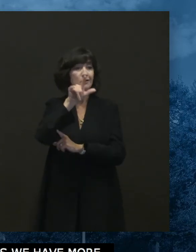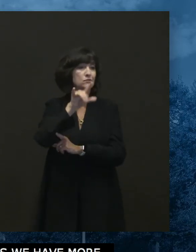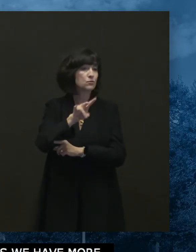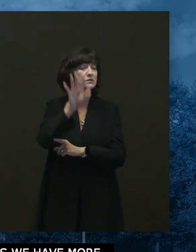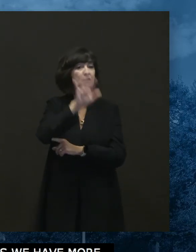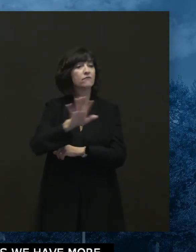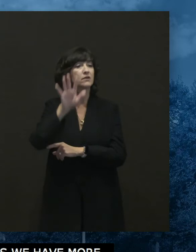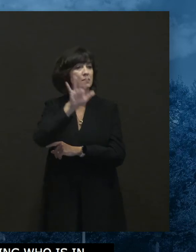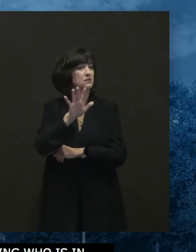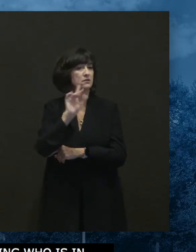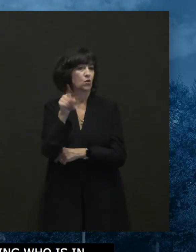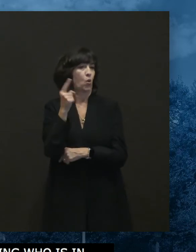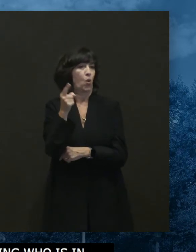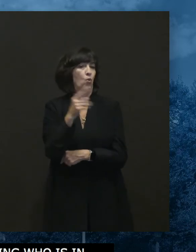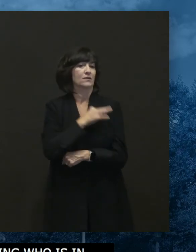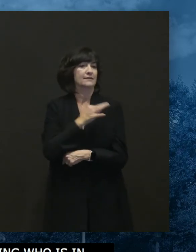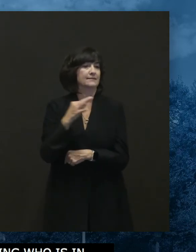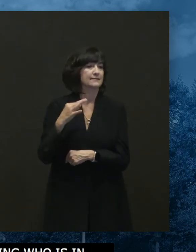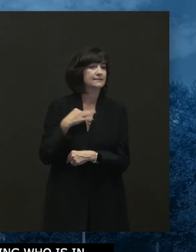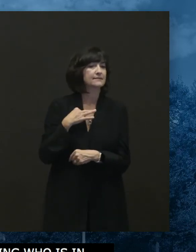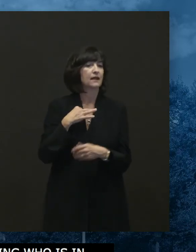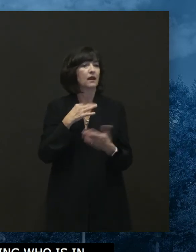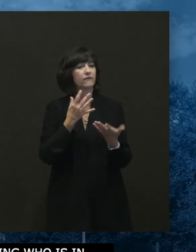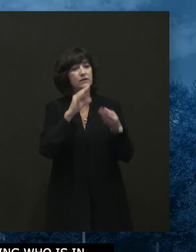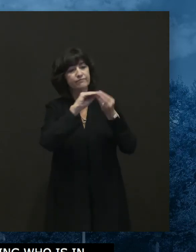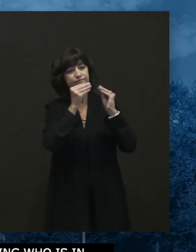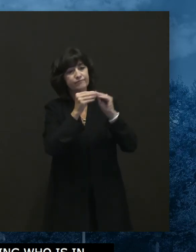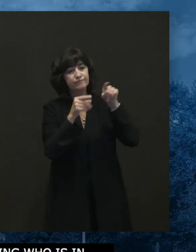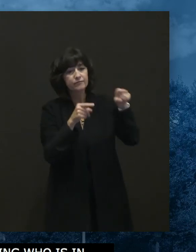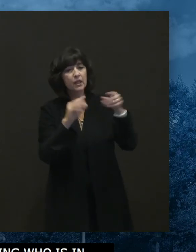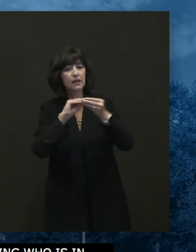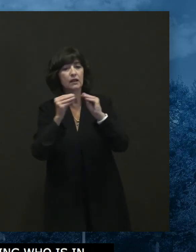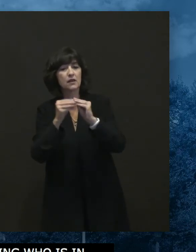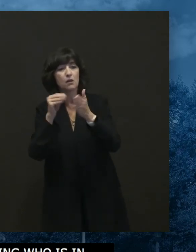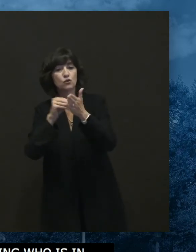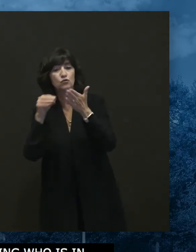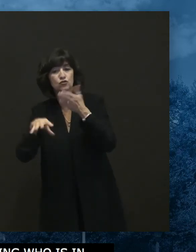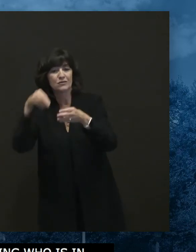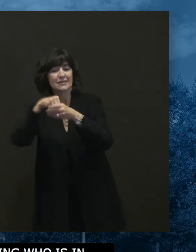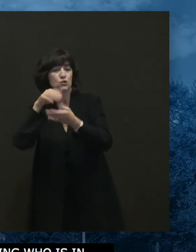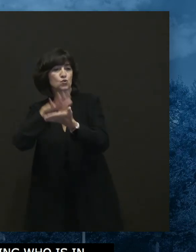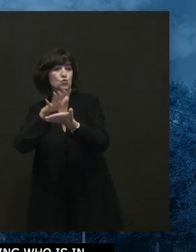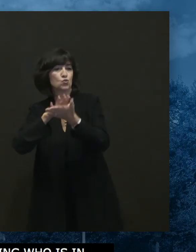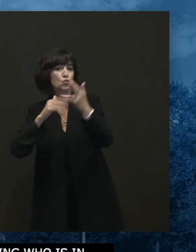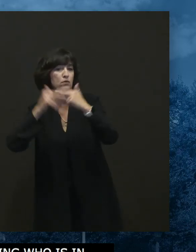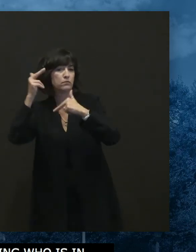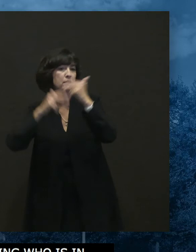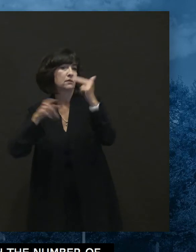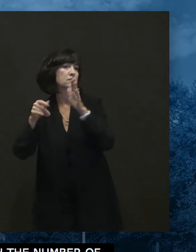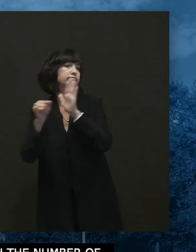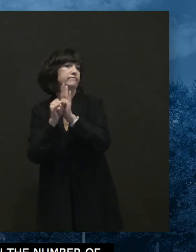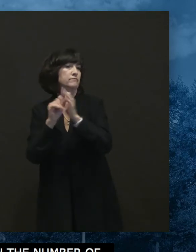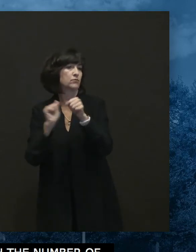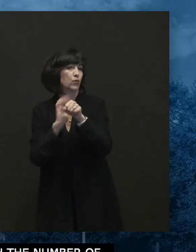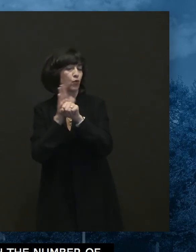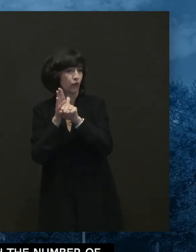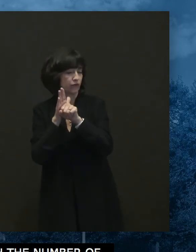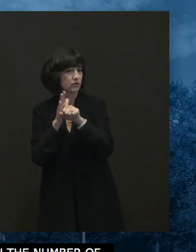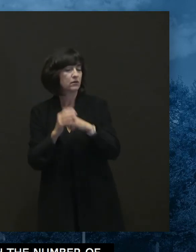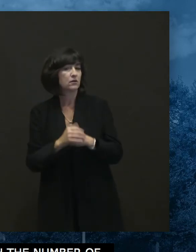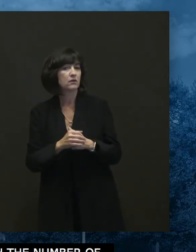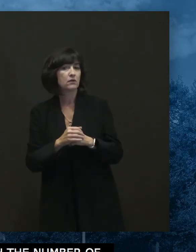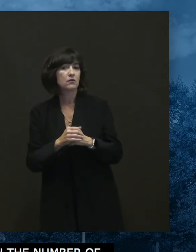staff, number of staff in school buildings, number of students in school buildings, in